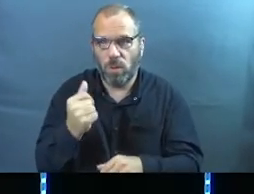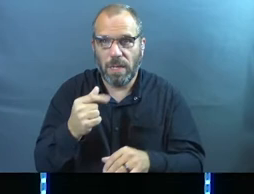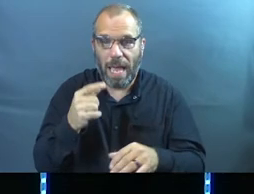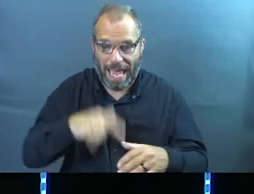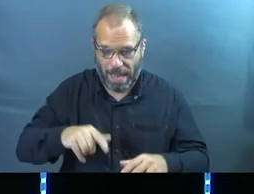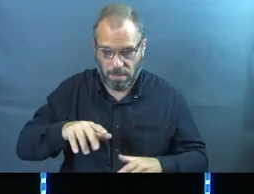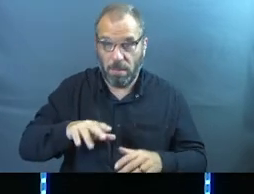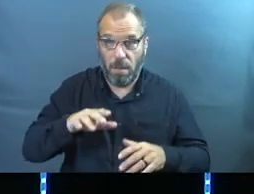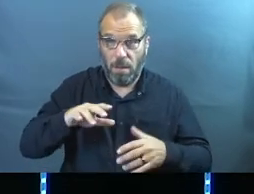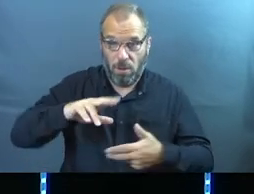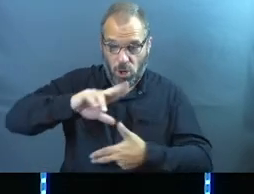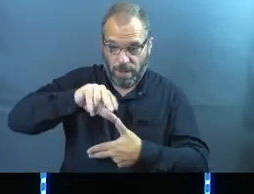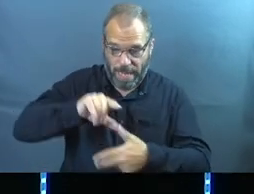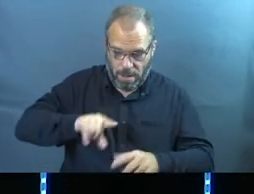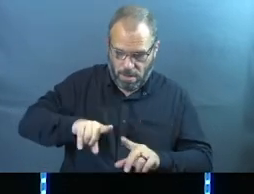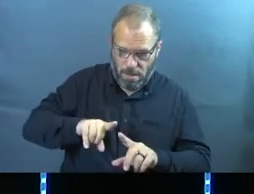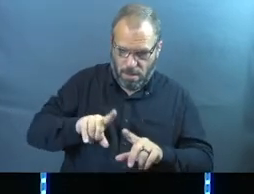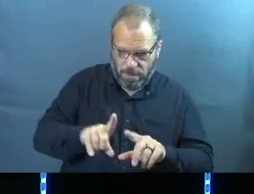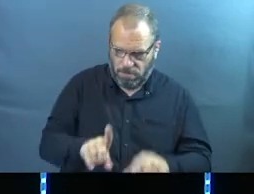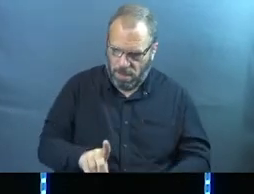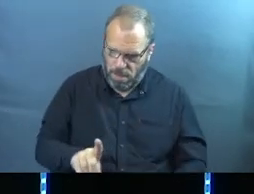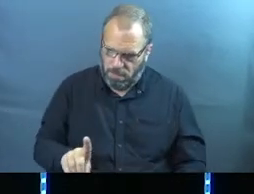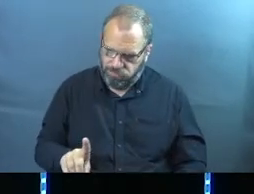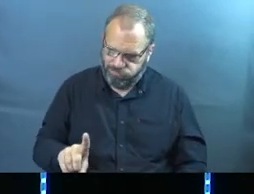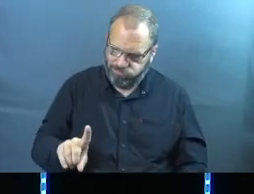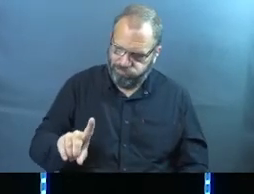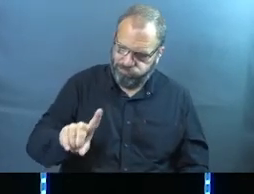toward Savannah, at least maybe.